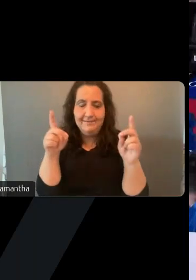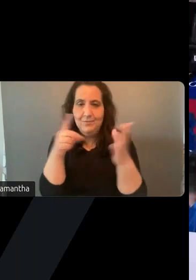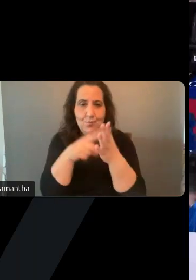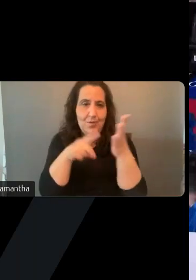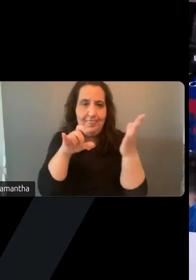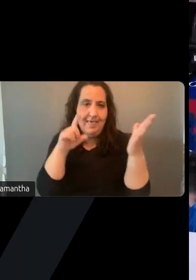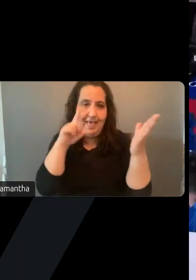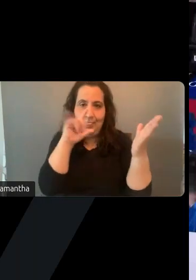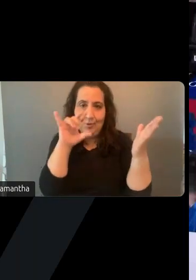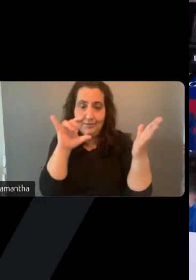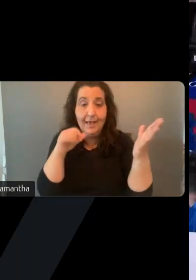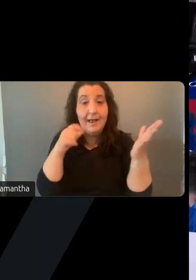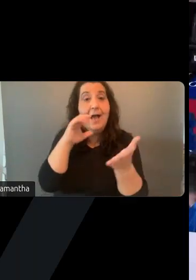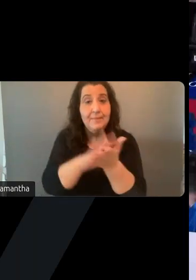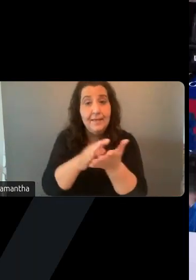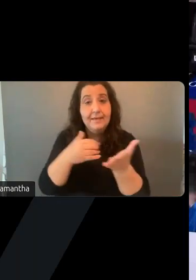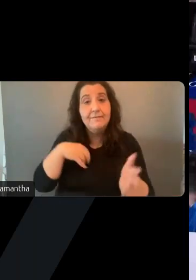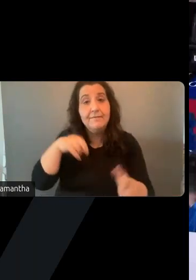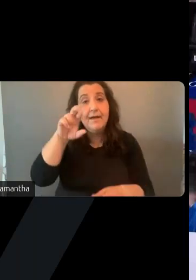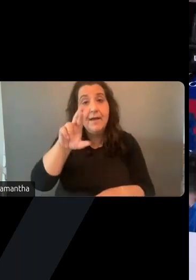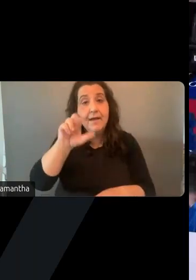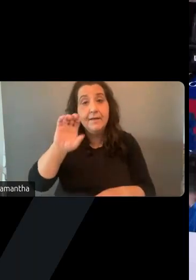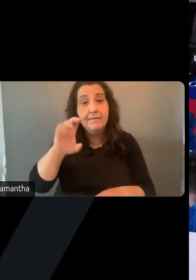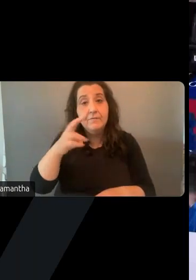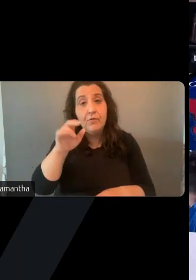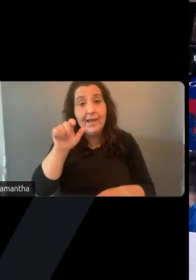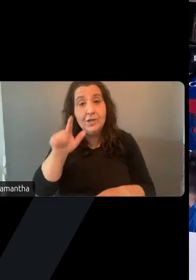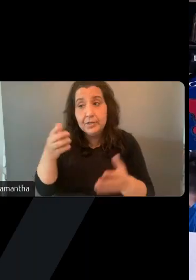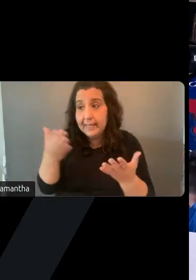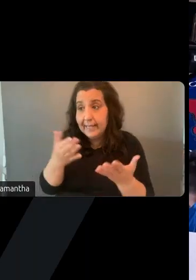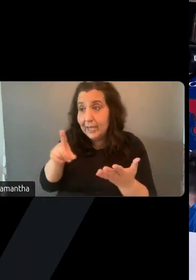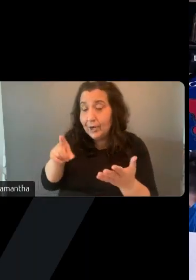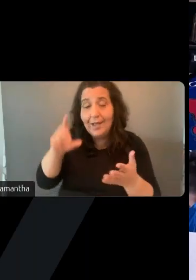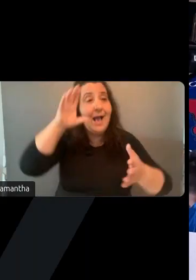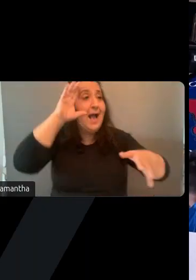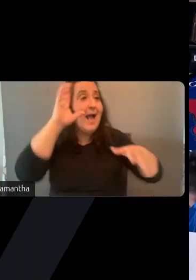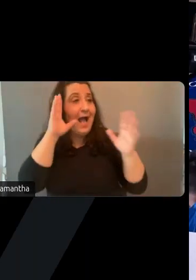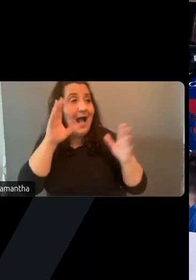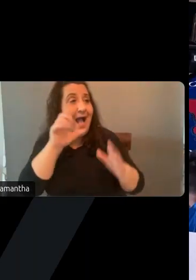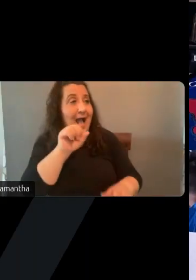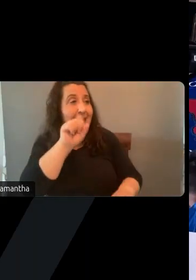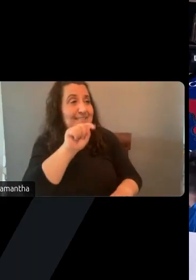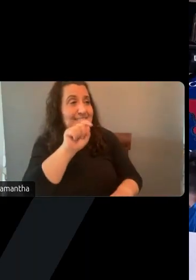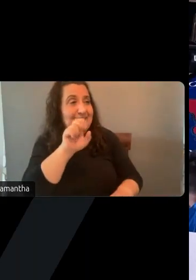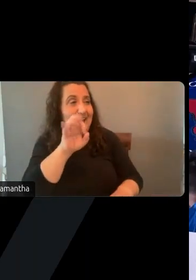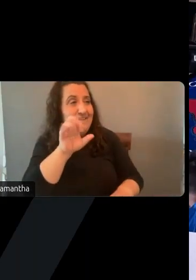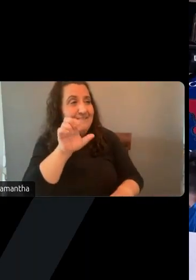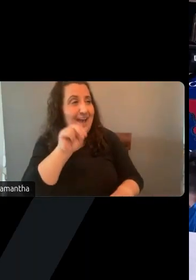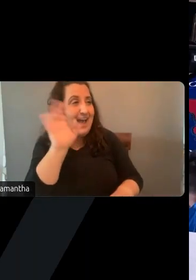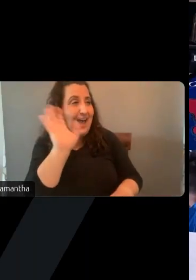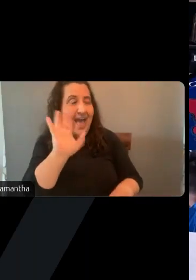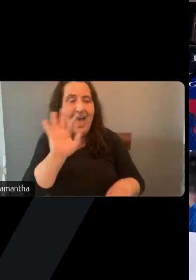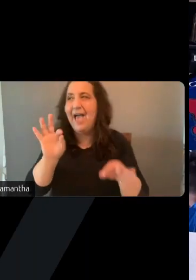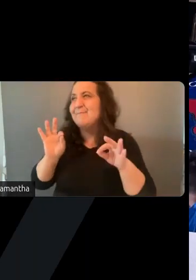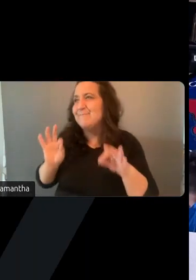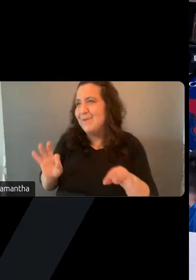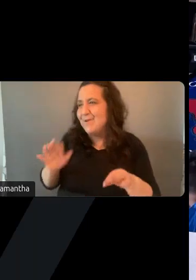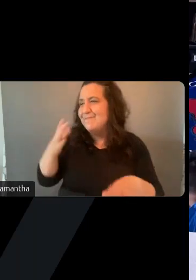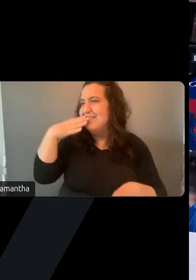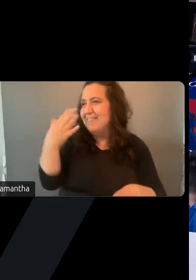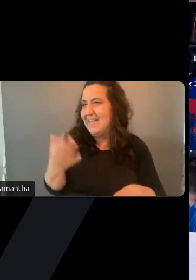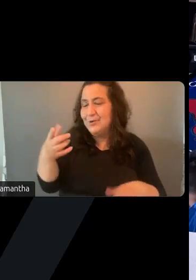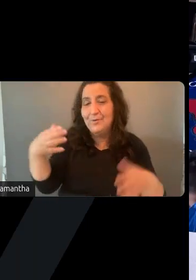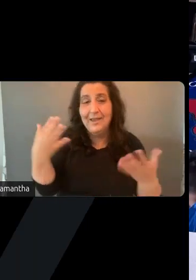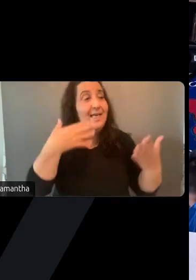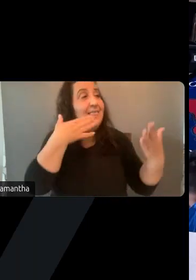I believe we have Rachel in the call. Rachel, are you there? Hi, Stefan. Perfect. Perfect. Great. Thank you.